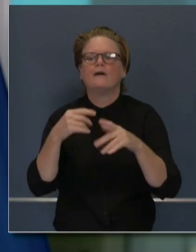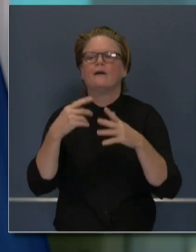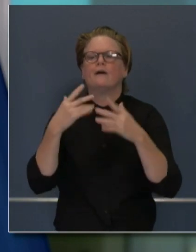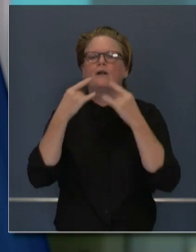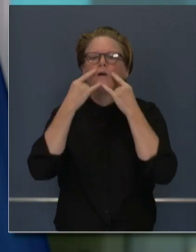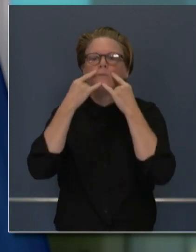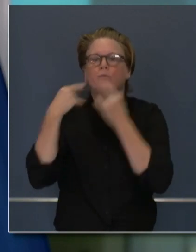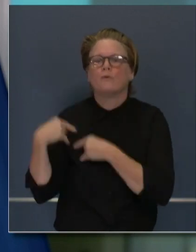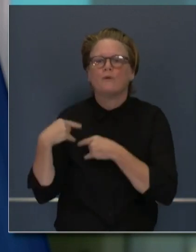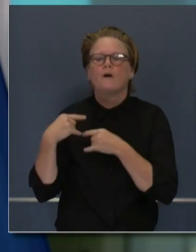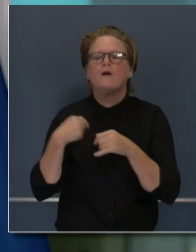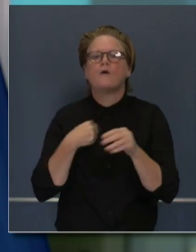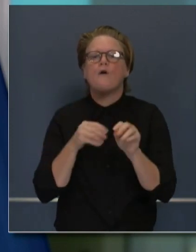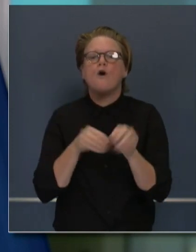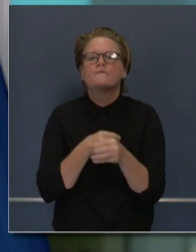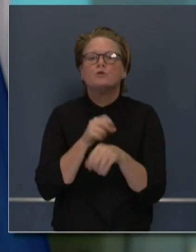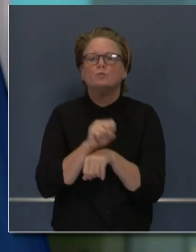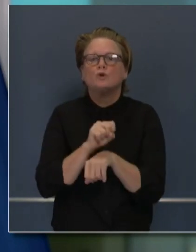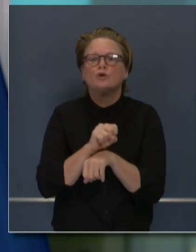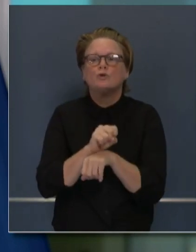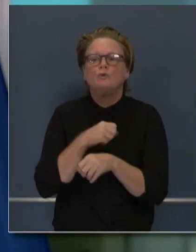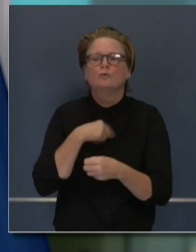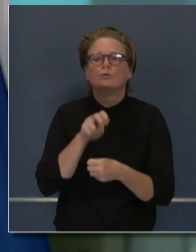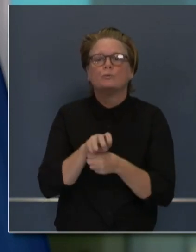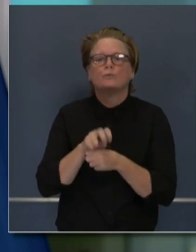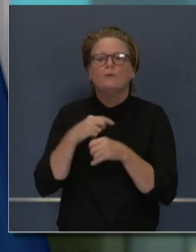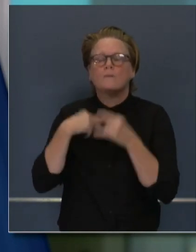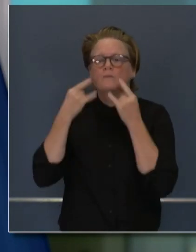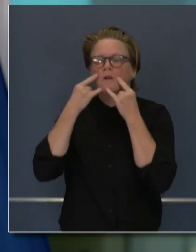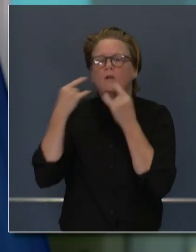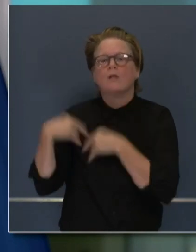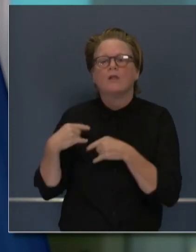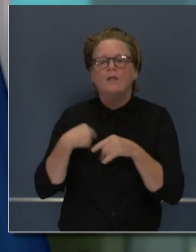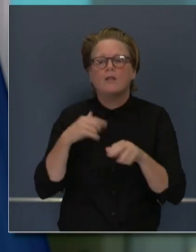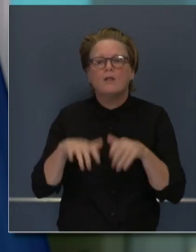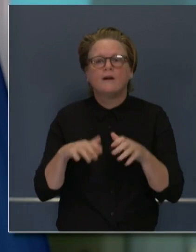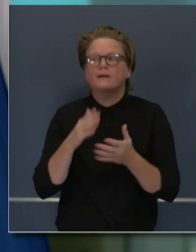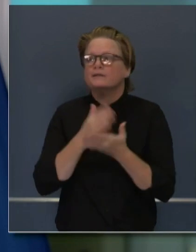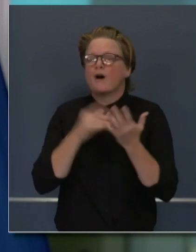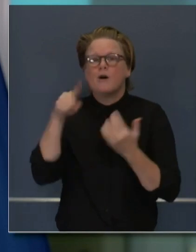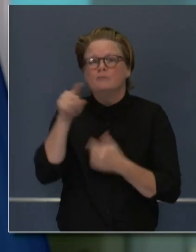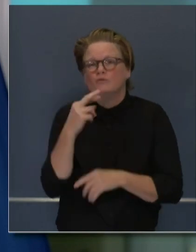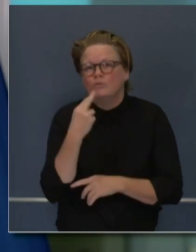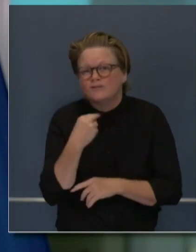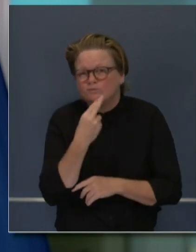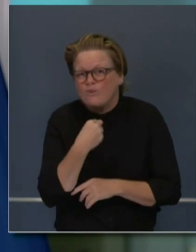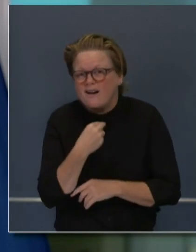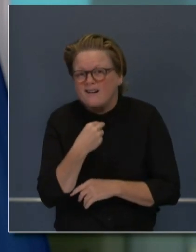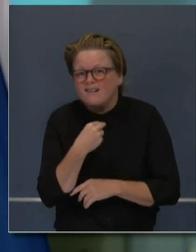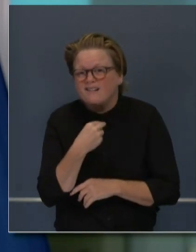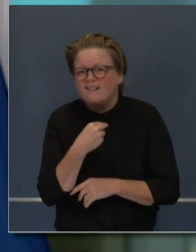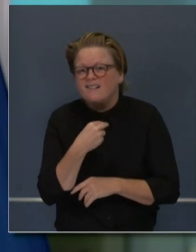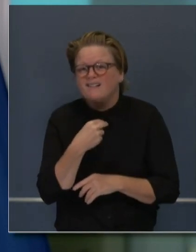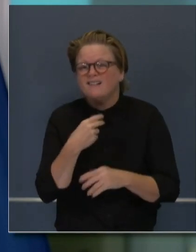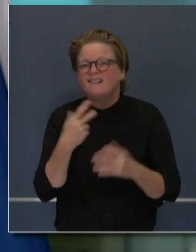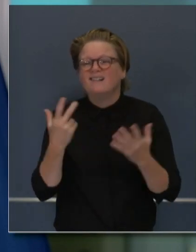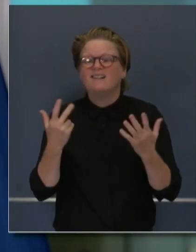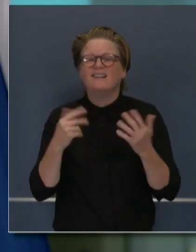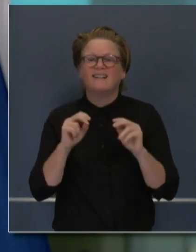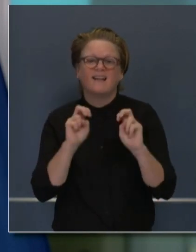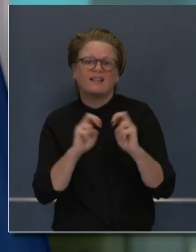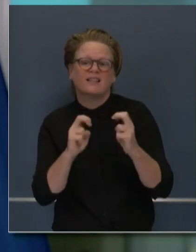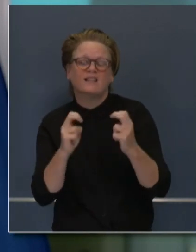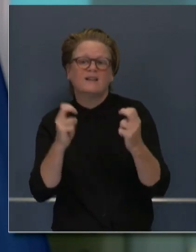about some of the challenges with dining and drinking establishments where people sit at tables, even